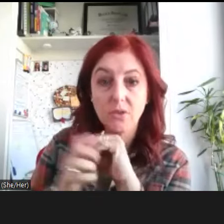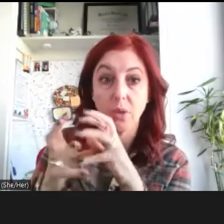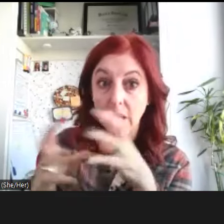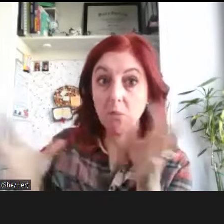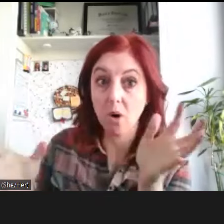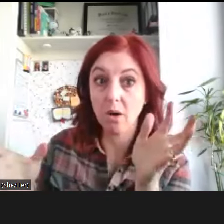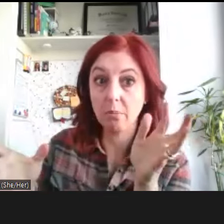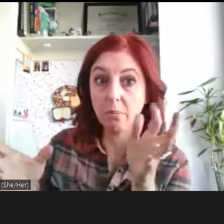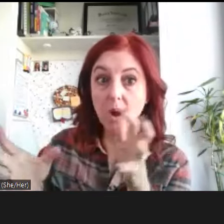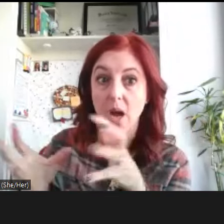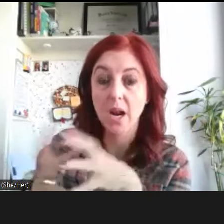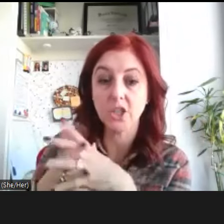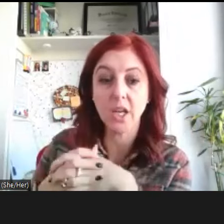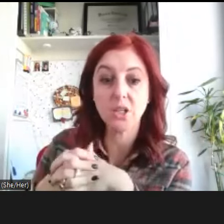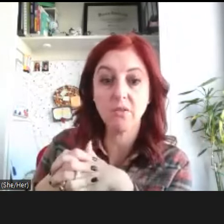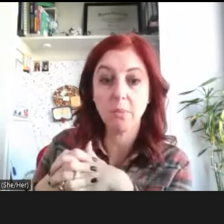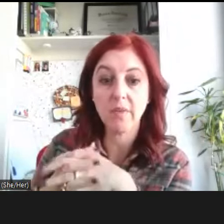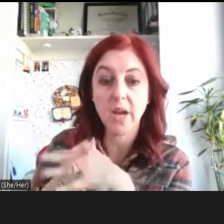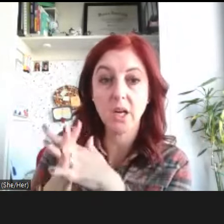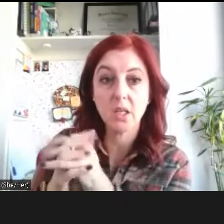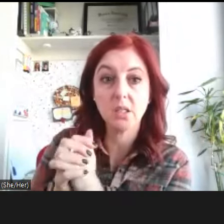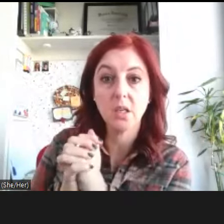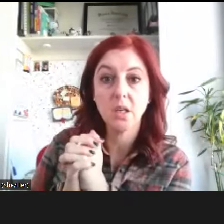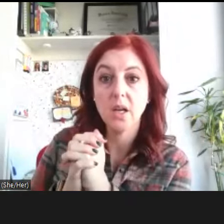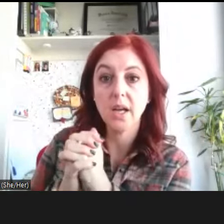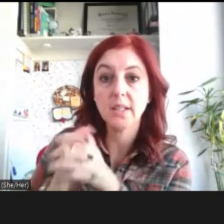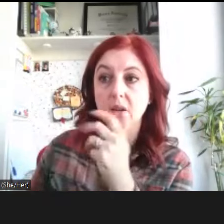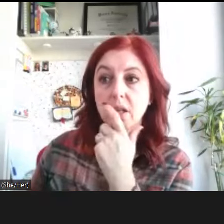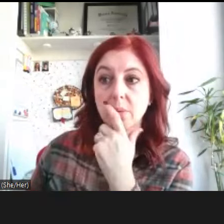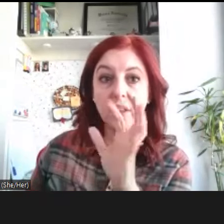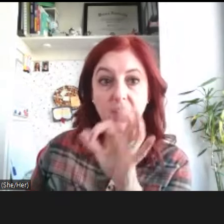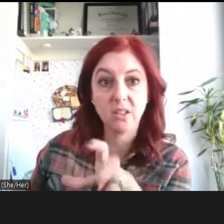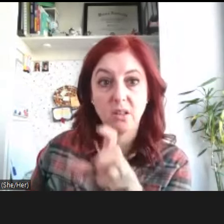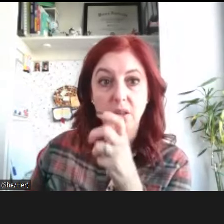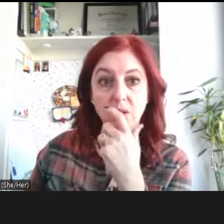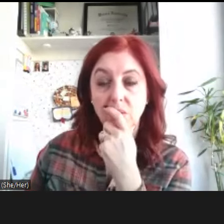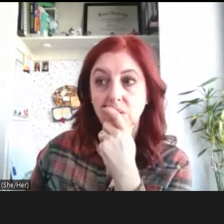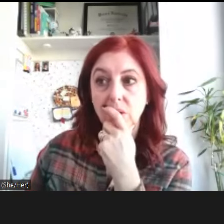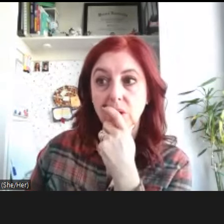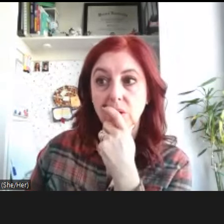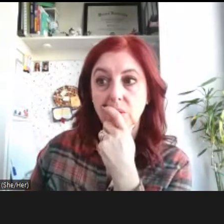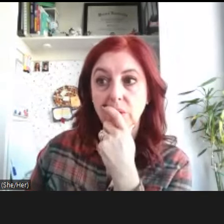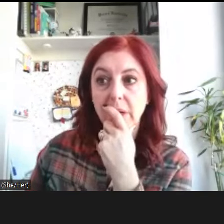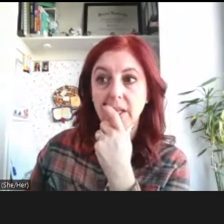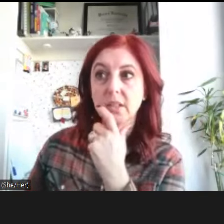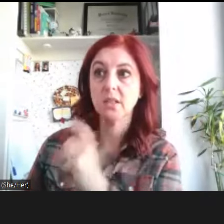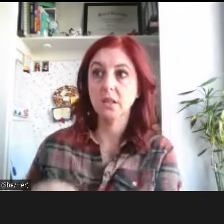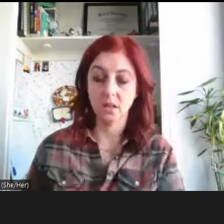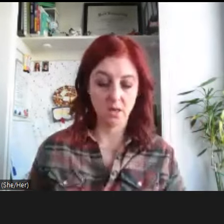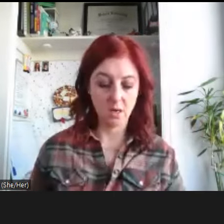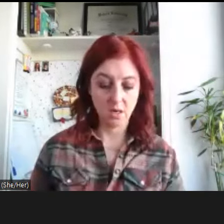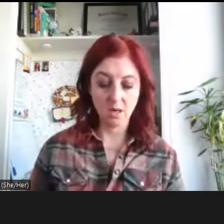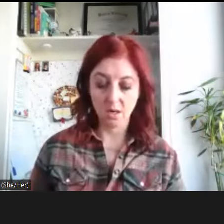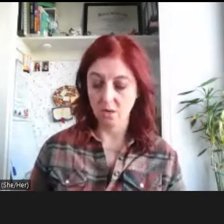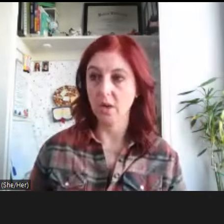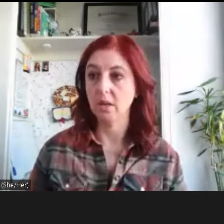kind of doing like a more broad education for providers, etc.? Do we think that's 3 buckets? I think that